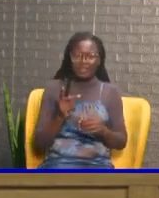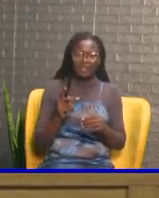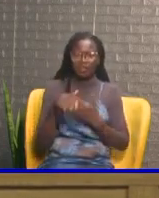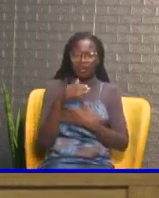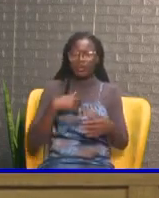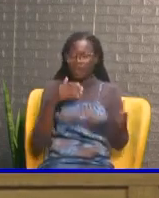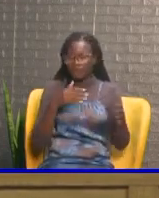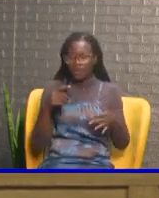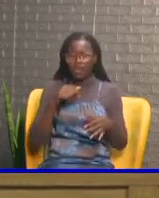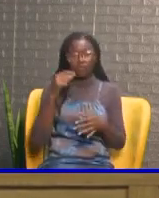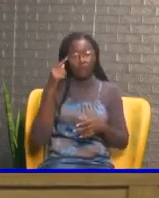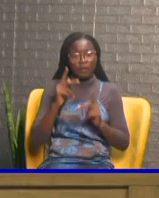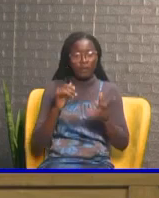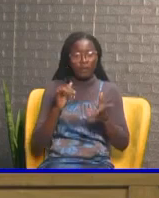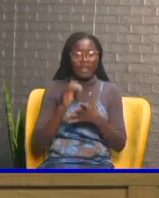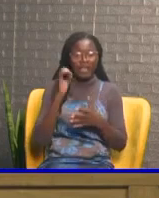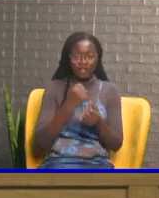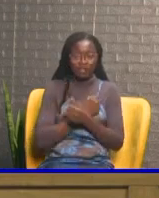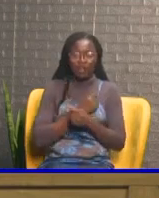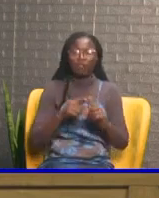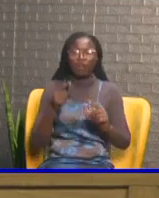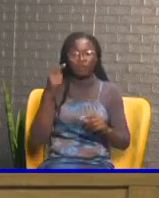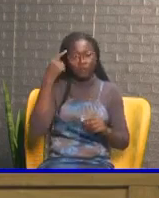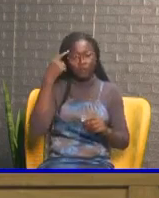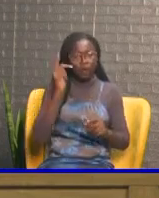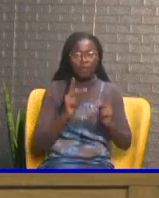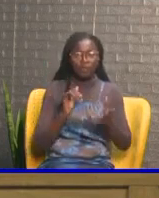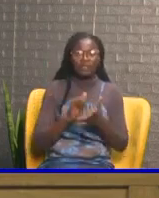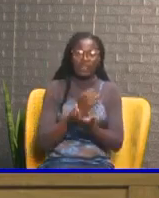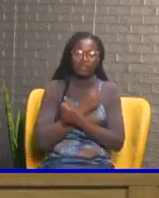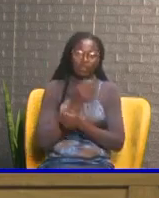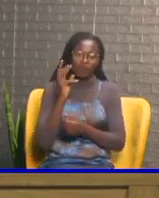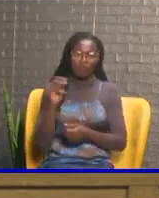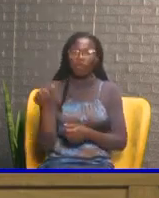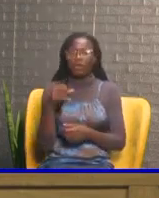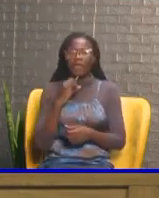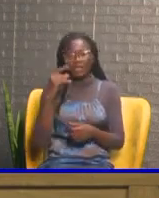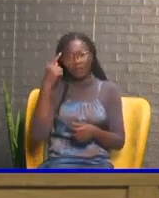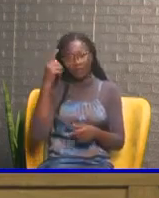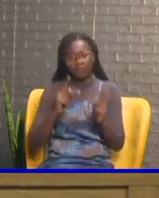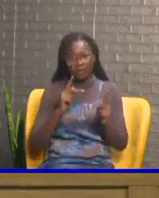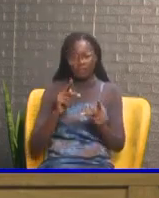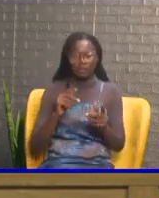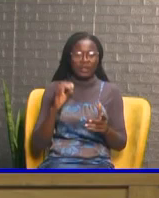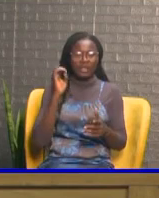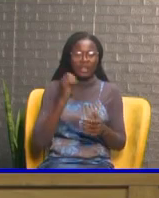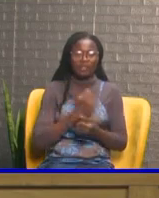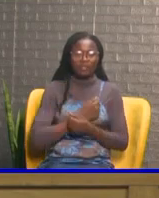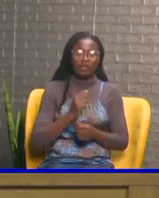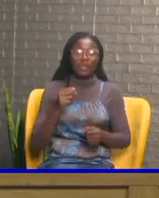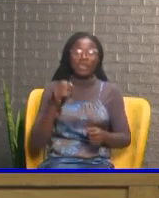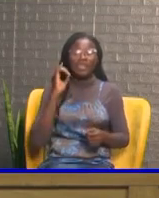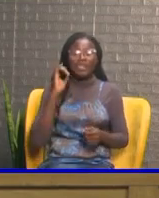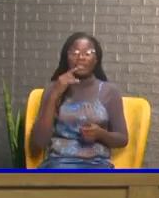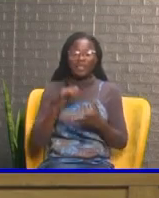he loves, but for those that do what? Love him. The other one is the one is for those he loves. You know, he said, we preach these